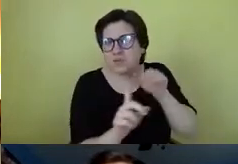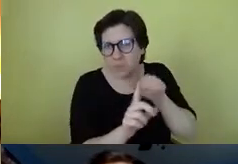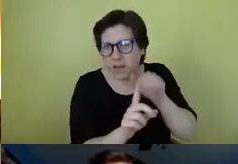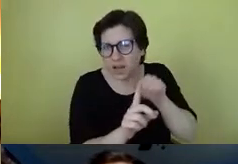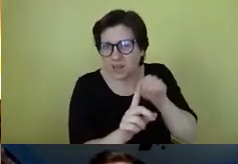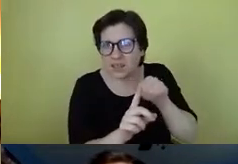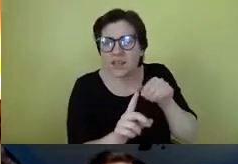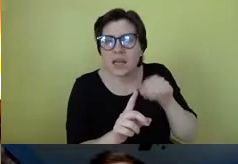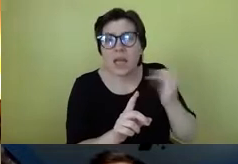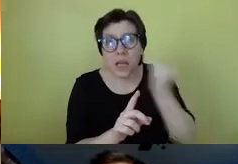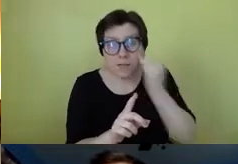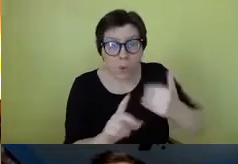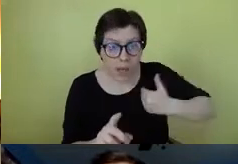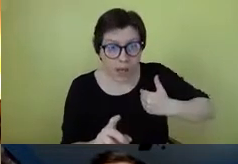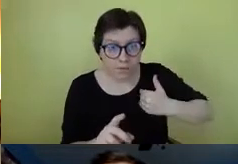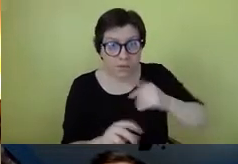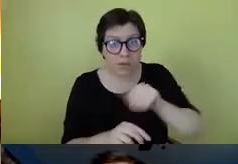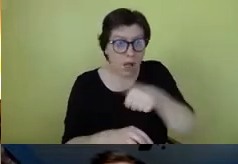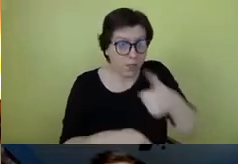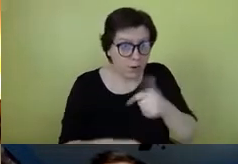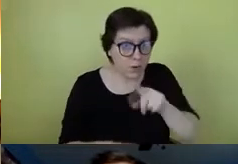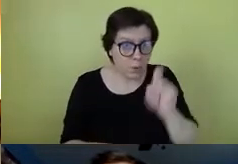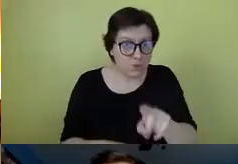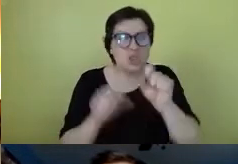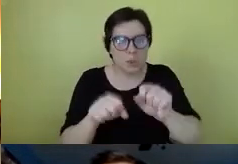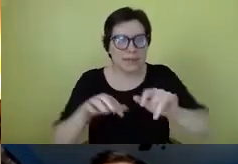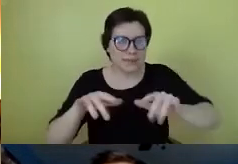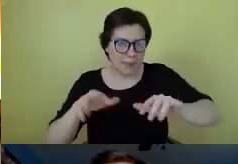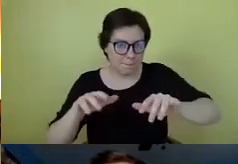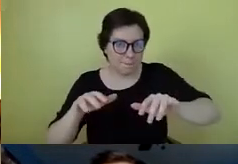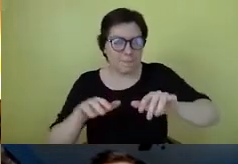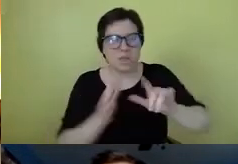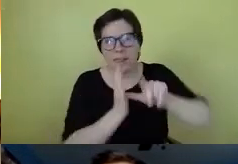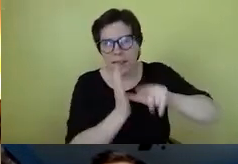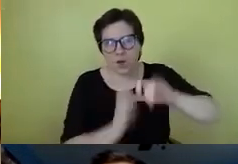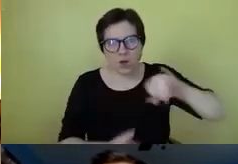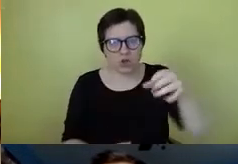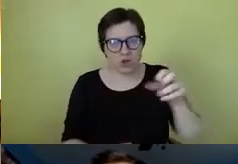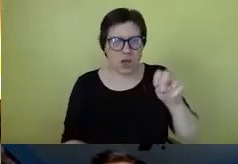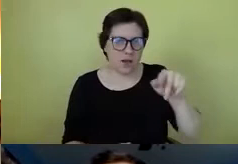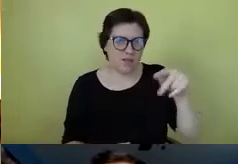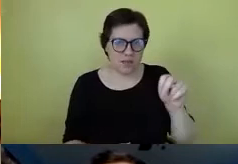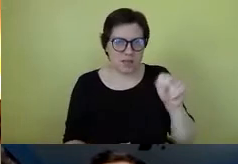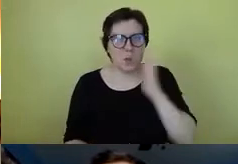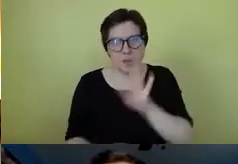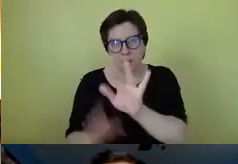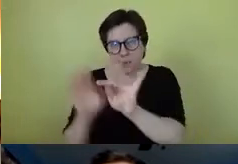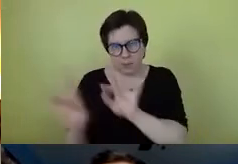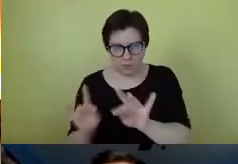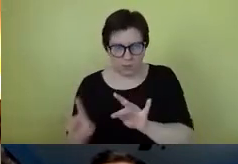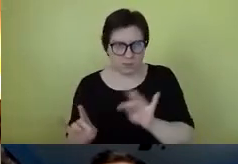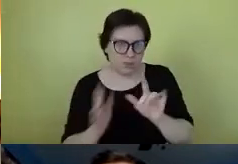you can send a question for Archbishop Gregory in the chat, and Jonathan will filter through and we'll pick some after we